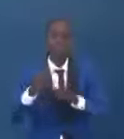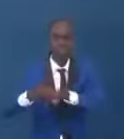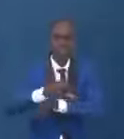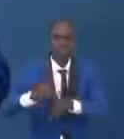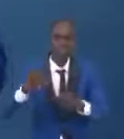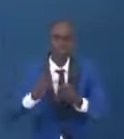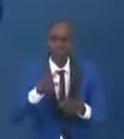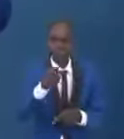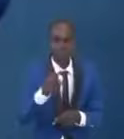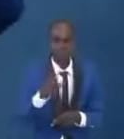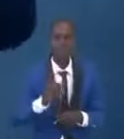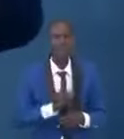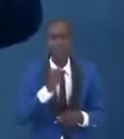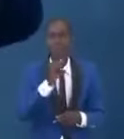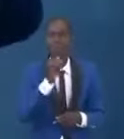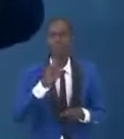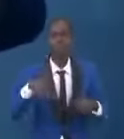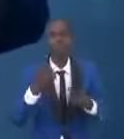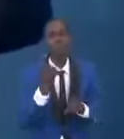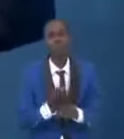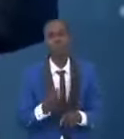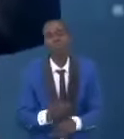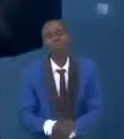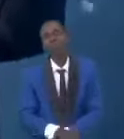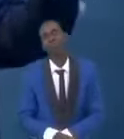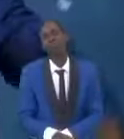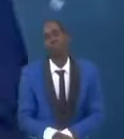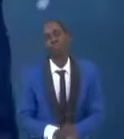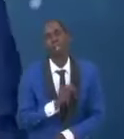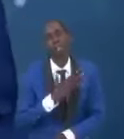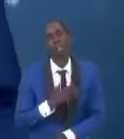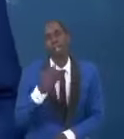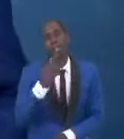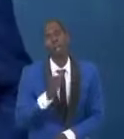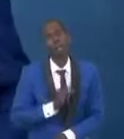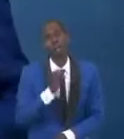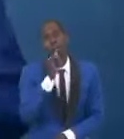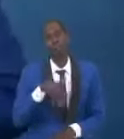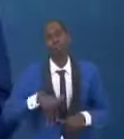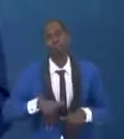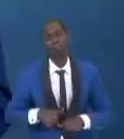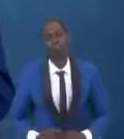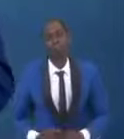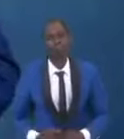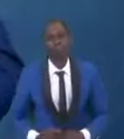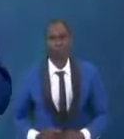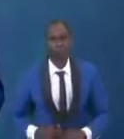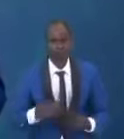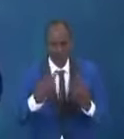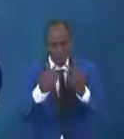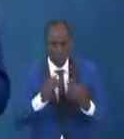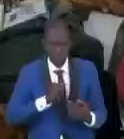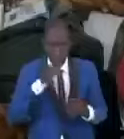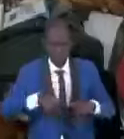not going to, you know, throw up my hands and say, now I am tired. Do I look like a tired